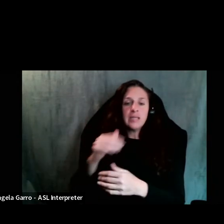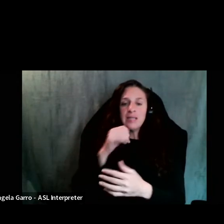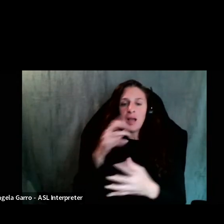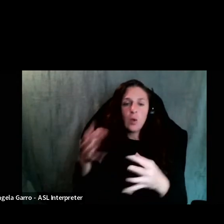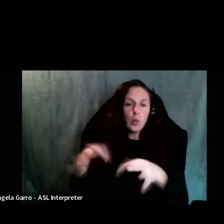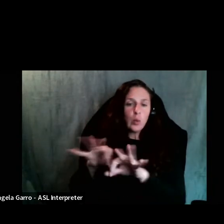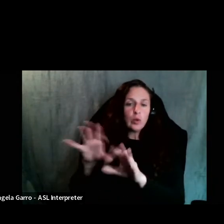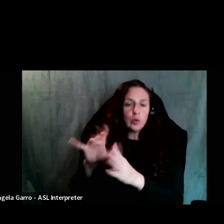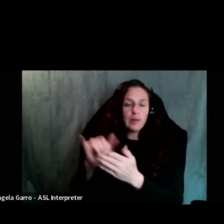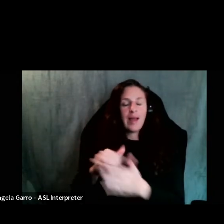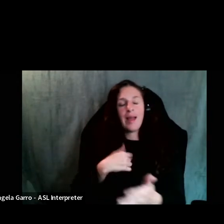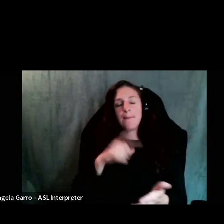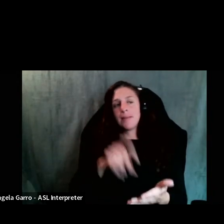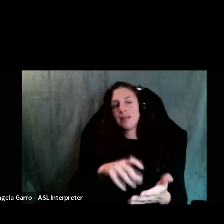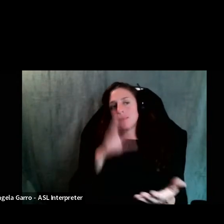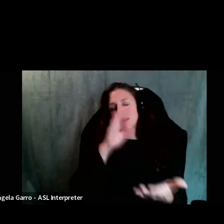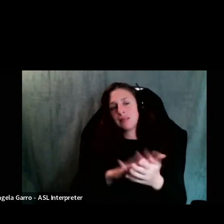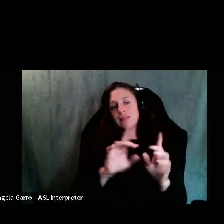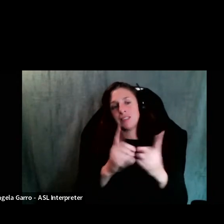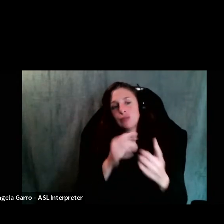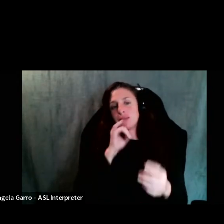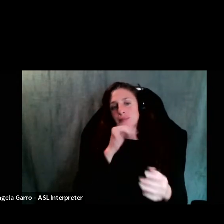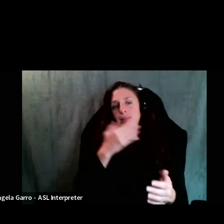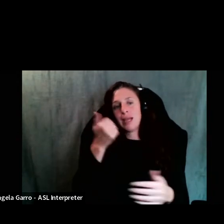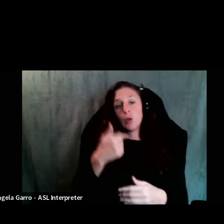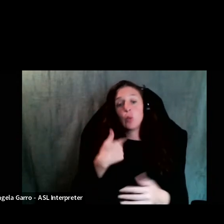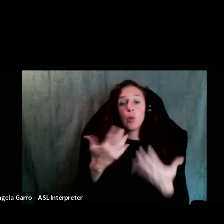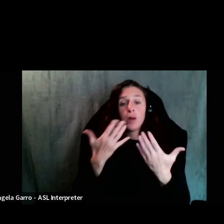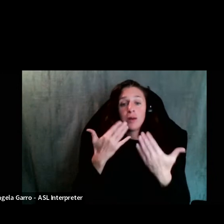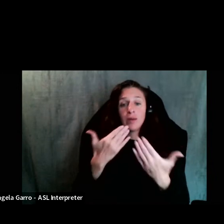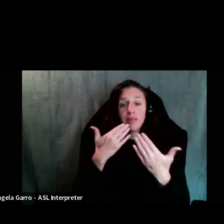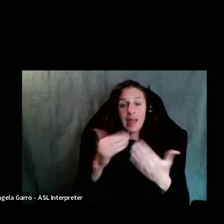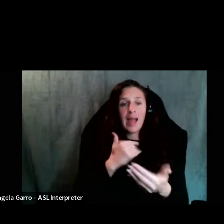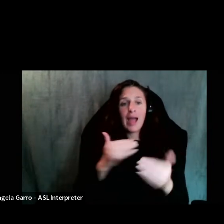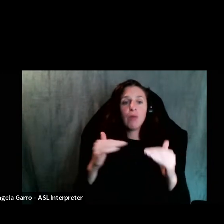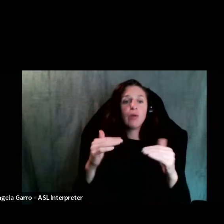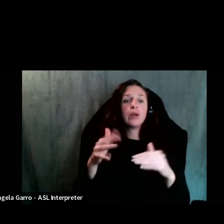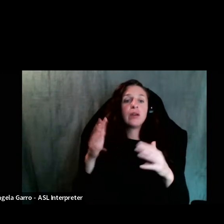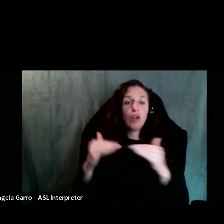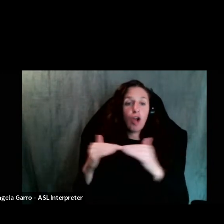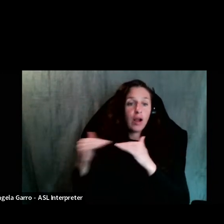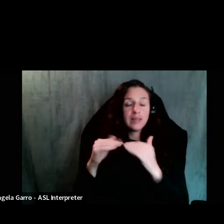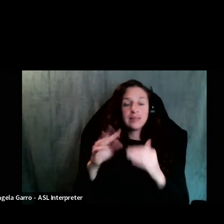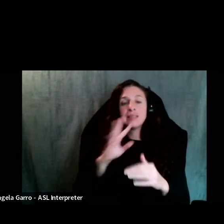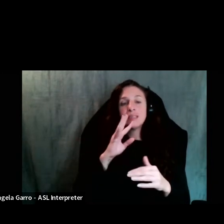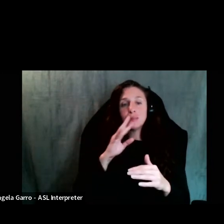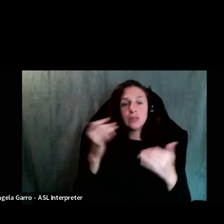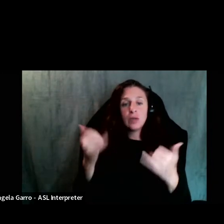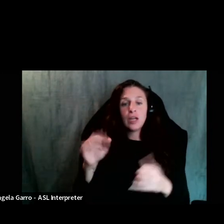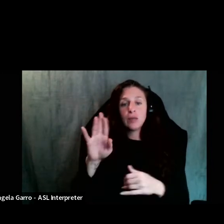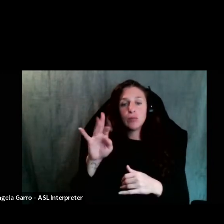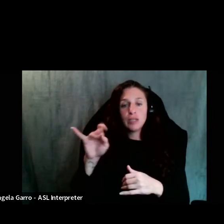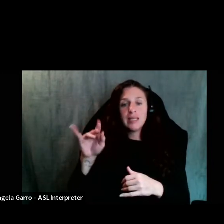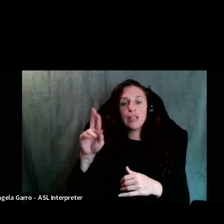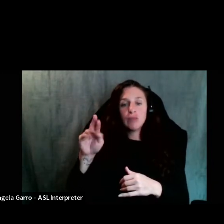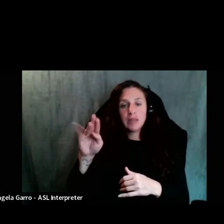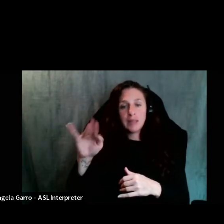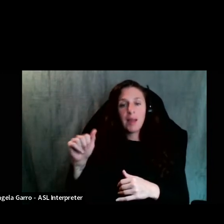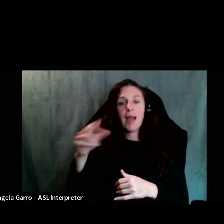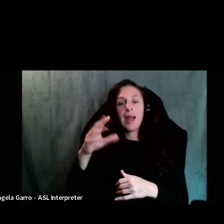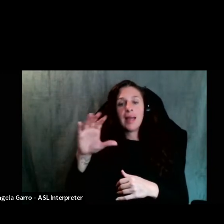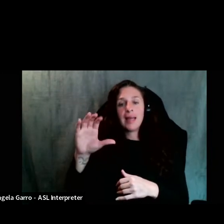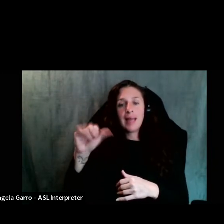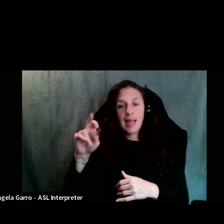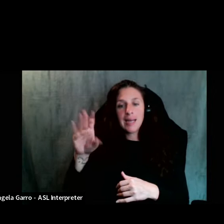better than that. We want to thank our fellow colleagues that spoke out tonight, Brittney, Rema, Candace, and Melissa,